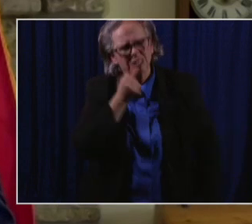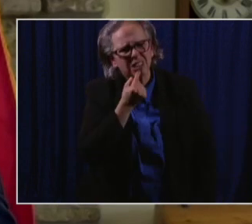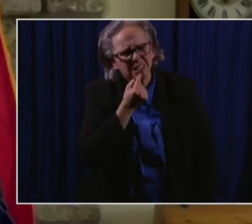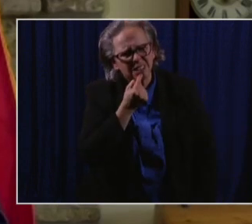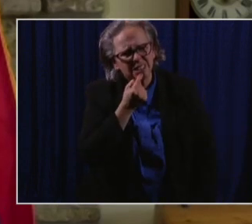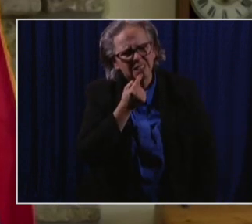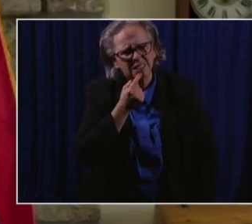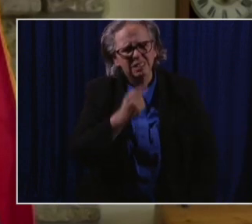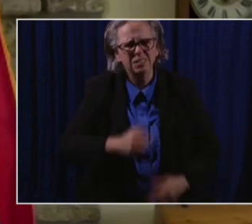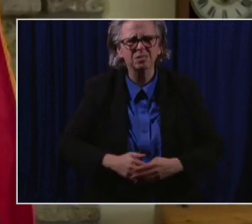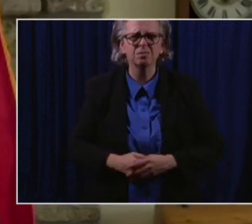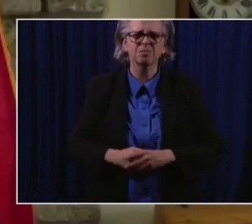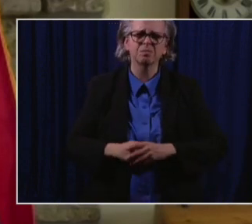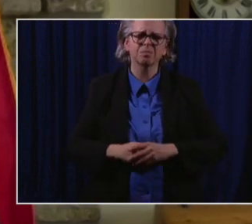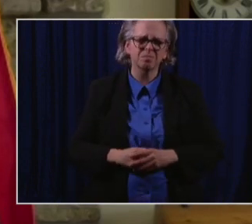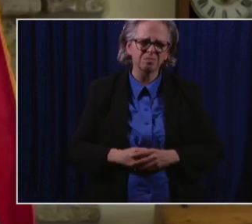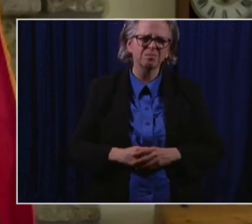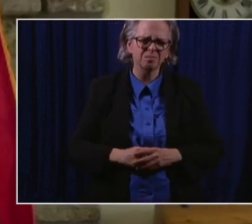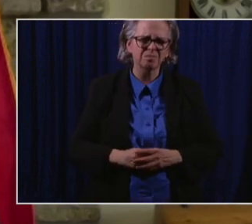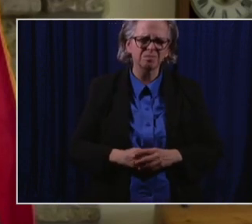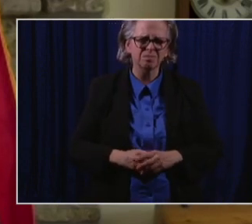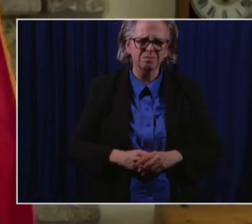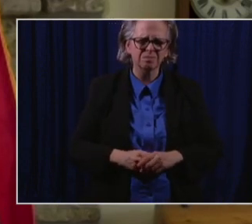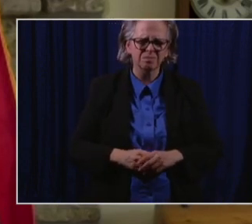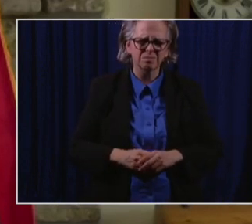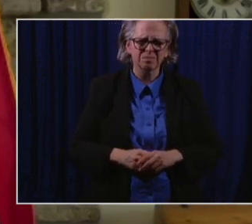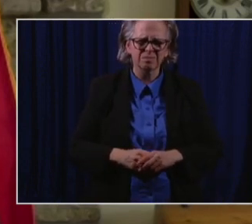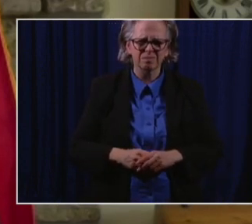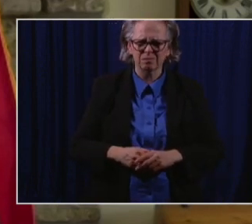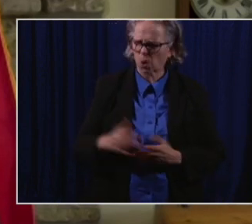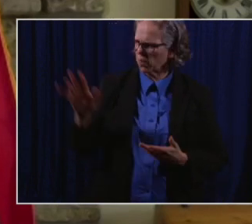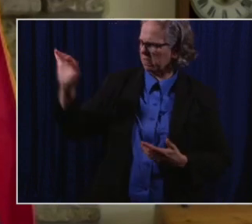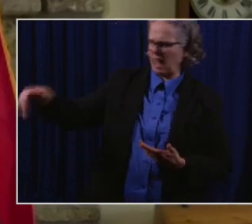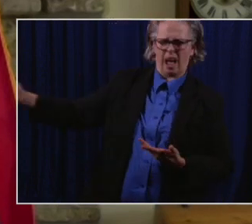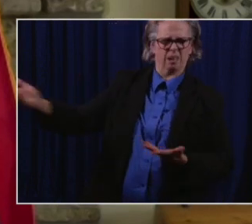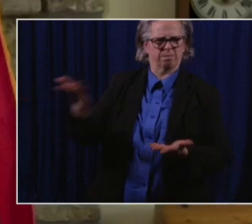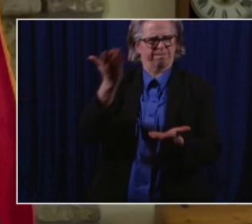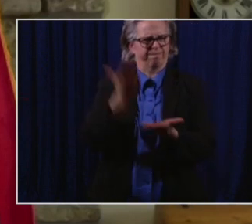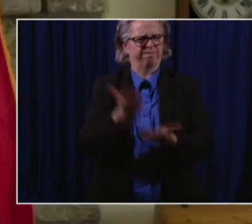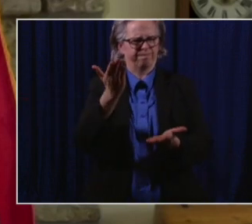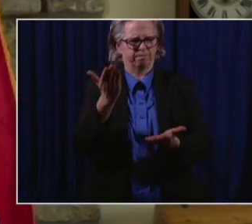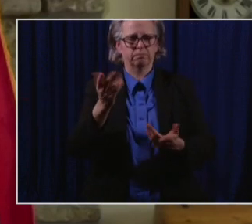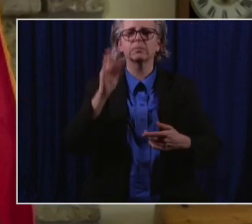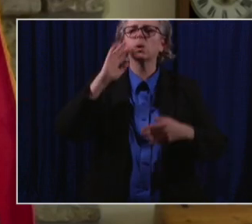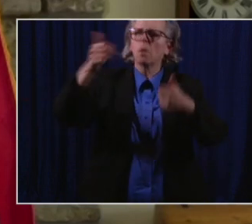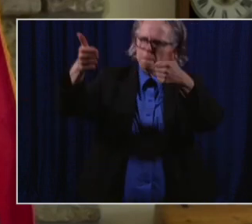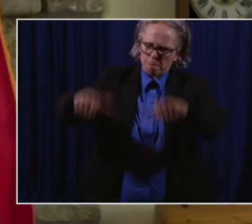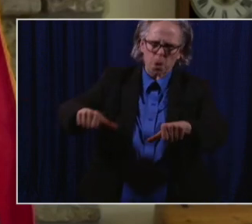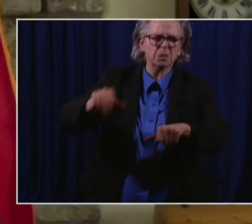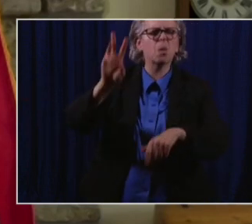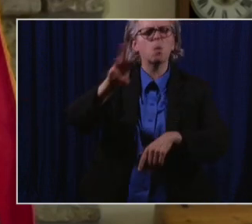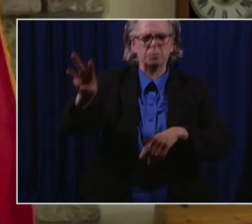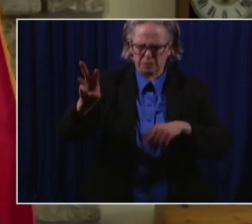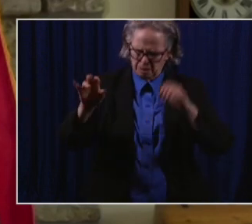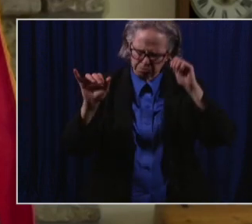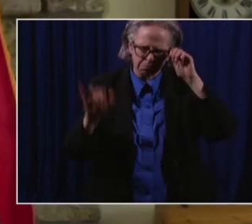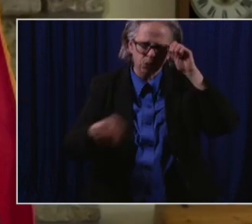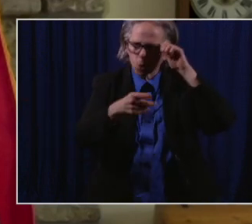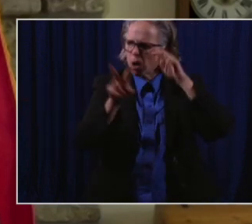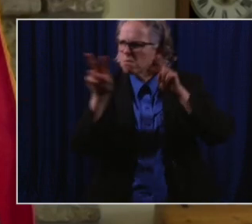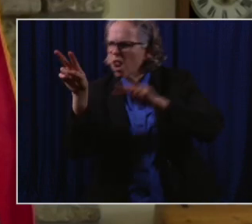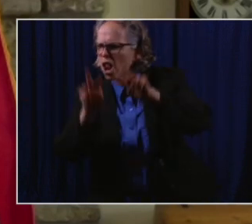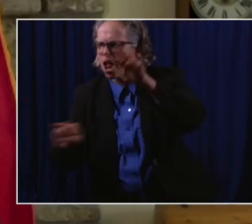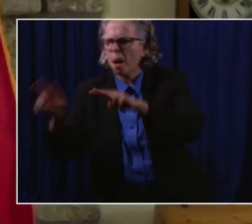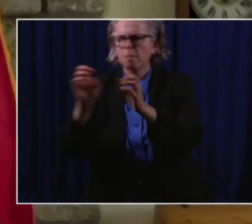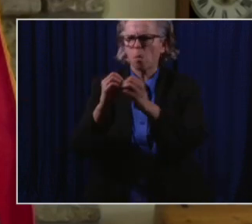So again, you can kind of see, and we'll make this available on our web page as